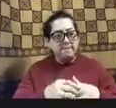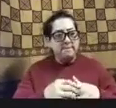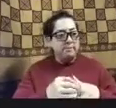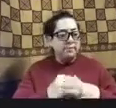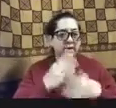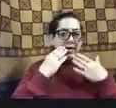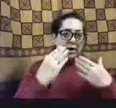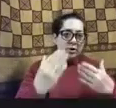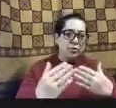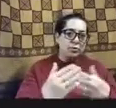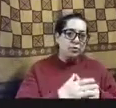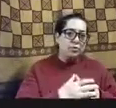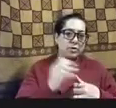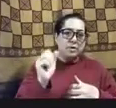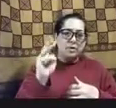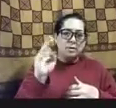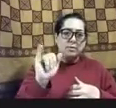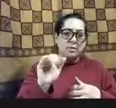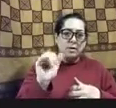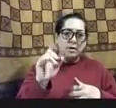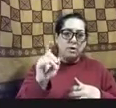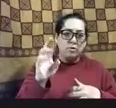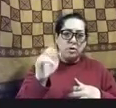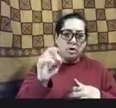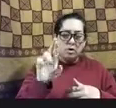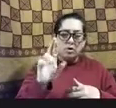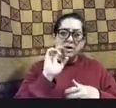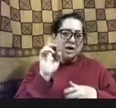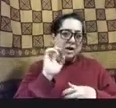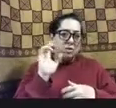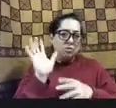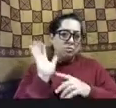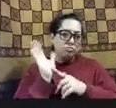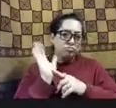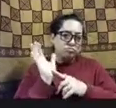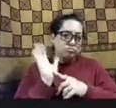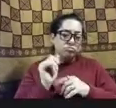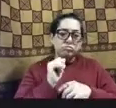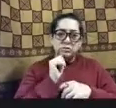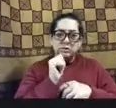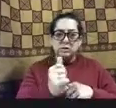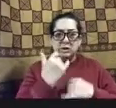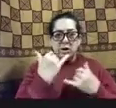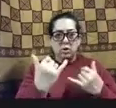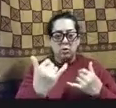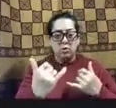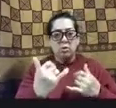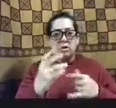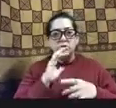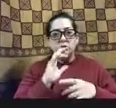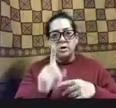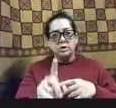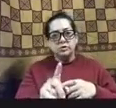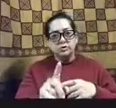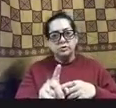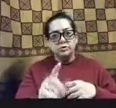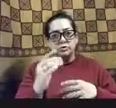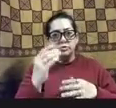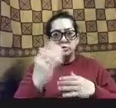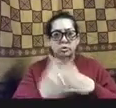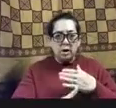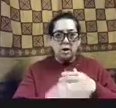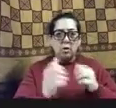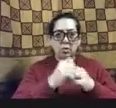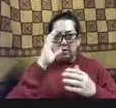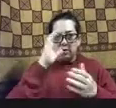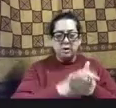you. And Amy Unterreiner, who you didn't hear on the presentation just now, but she's actually up next with her